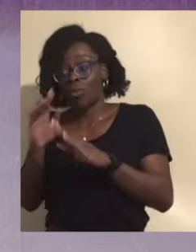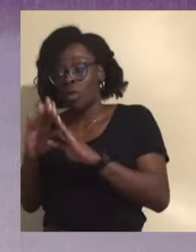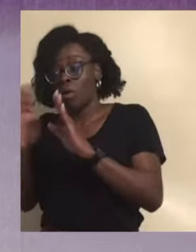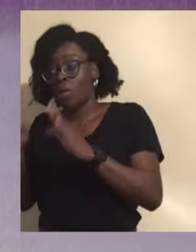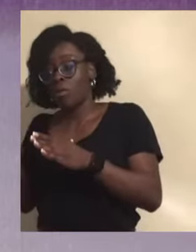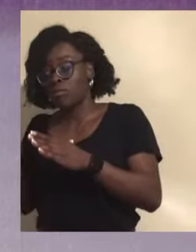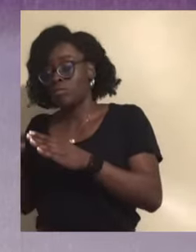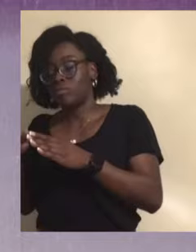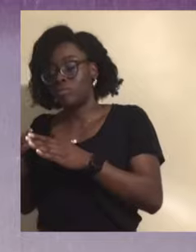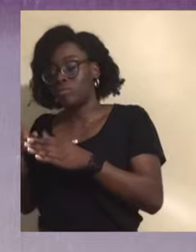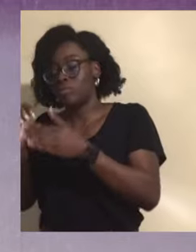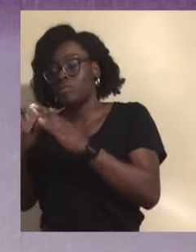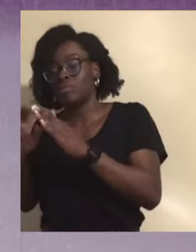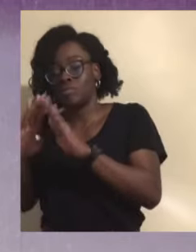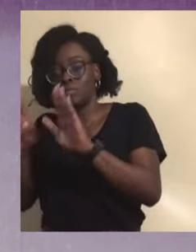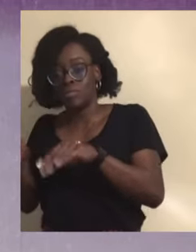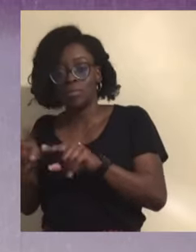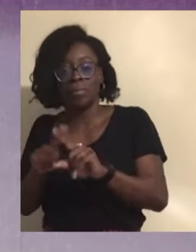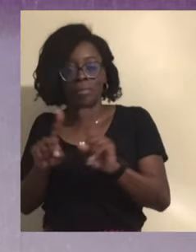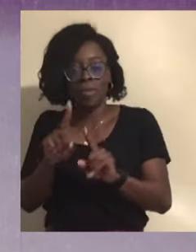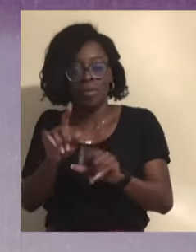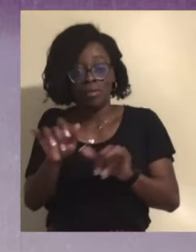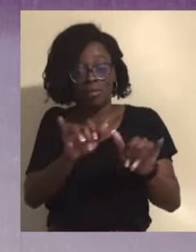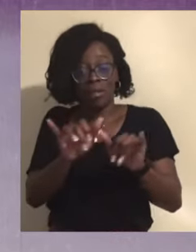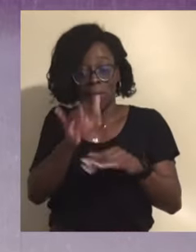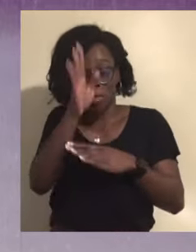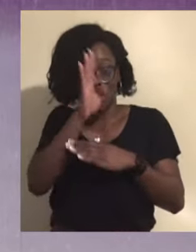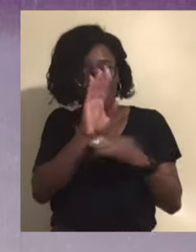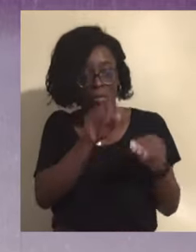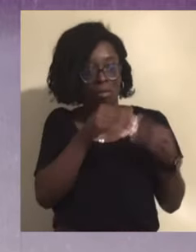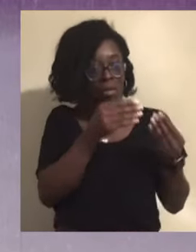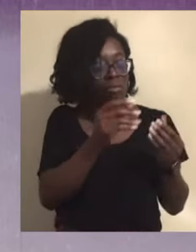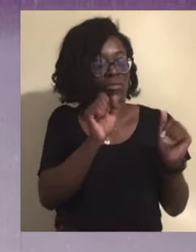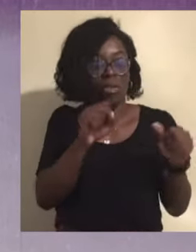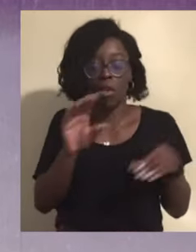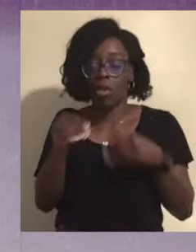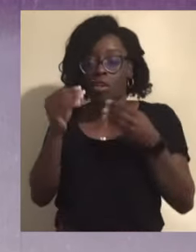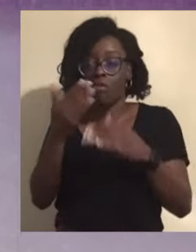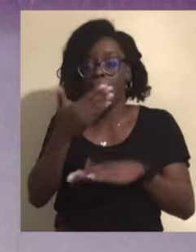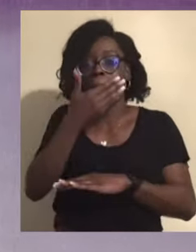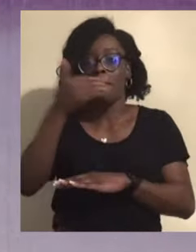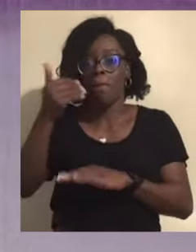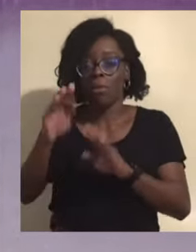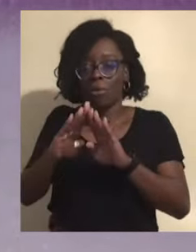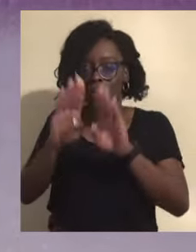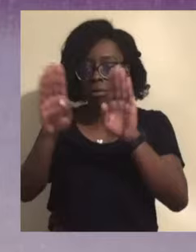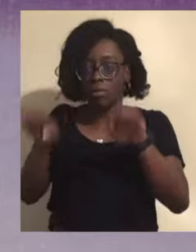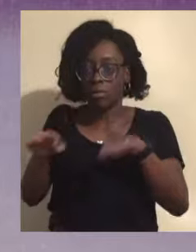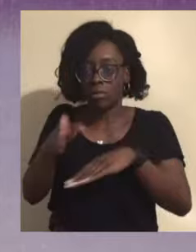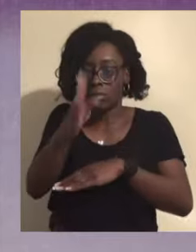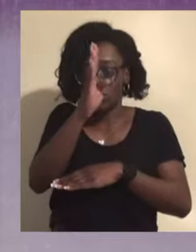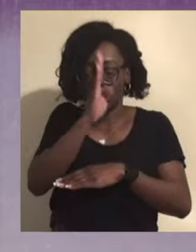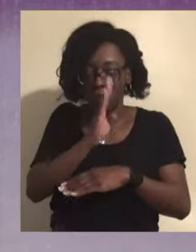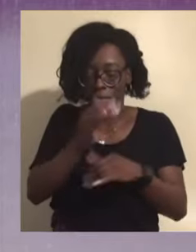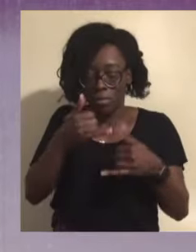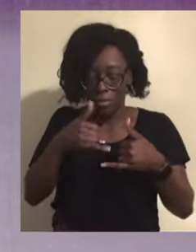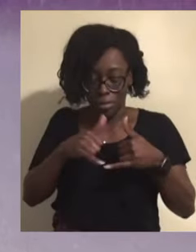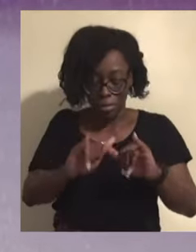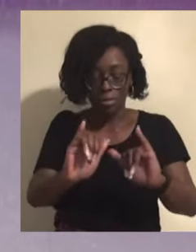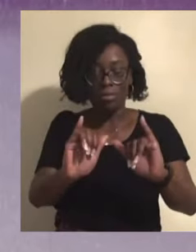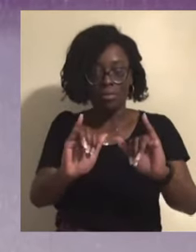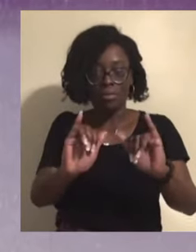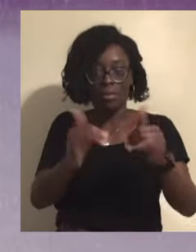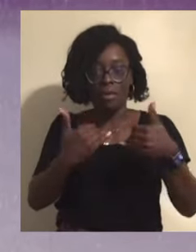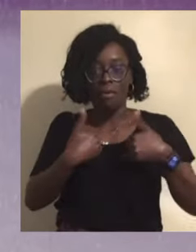that gave you that one can give you one better. God still has plans for you, and his plans for